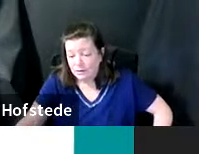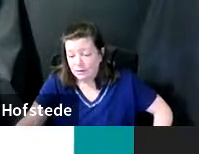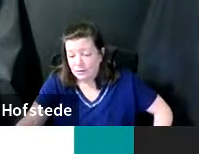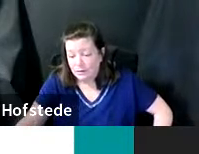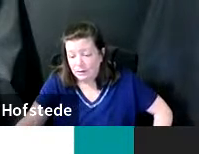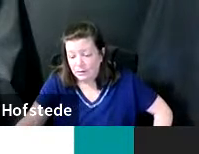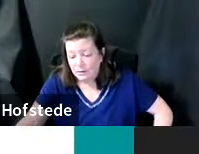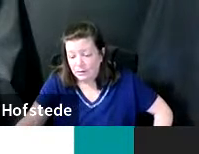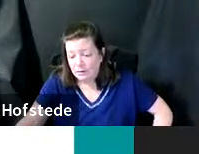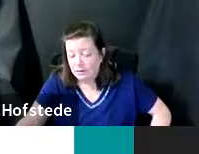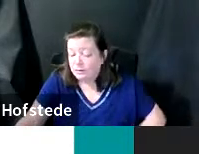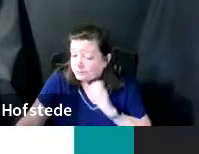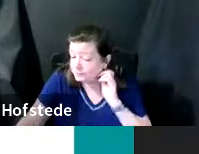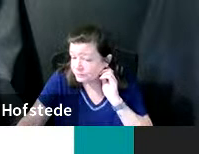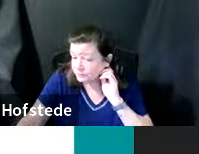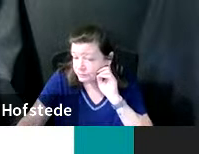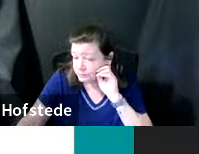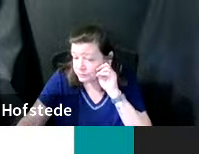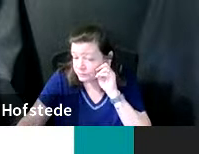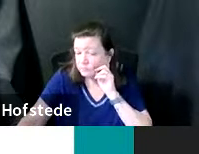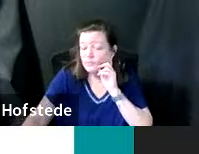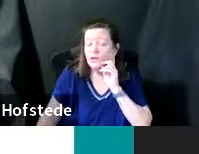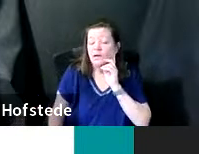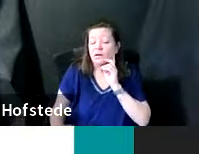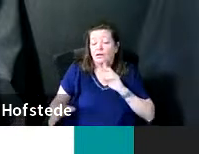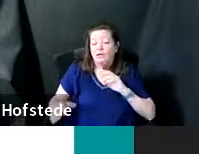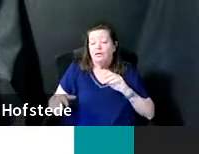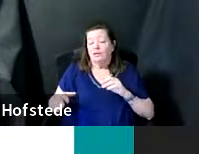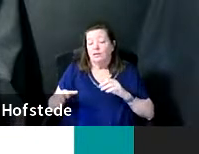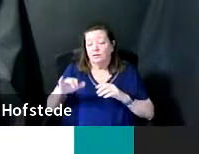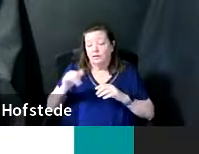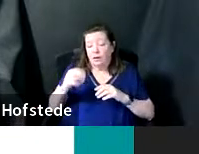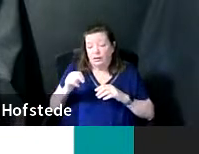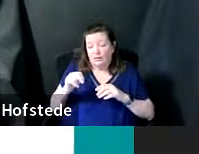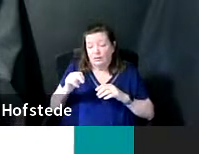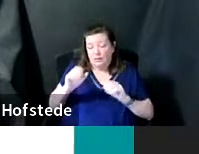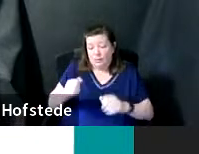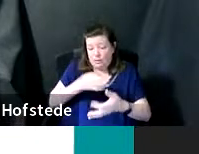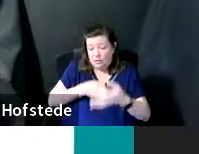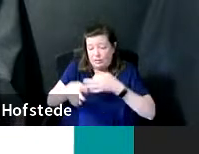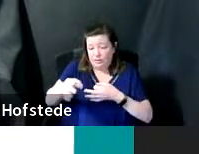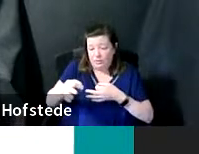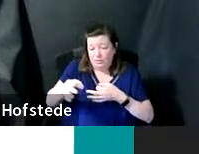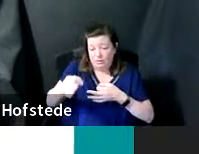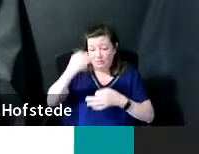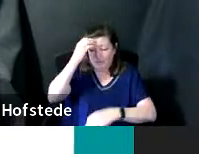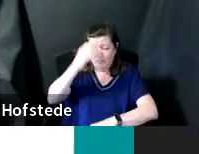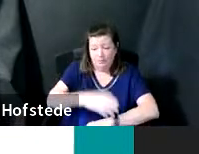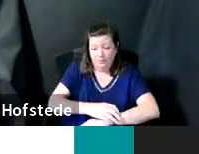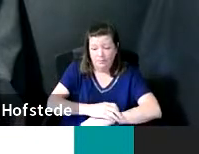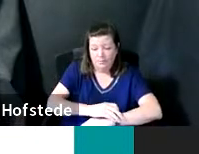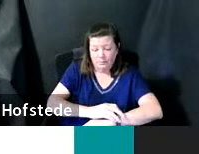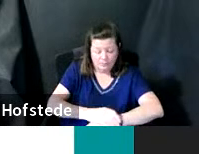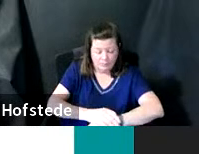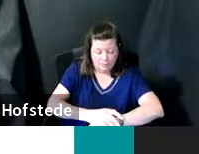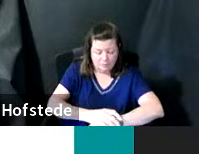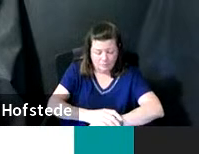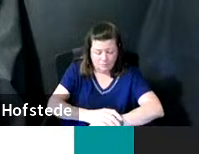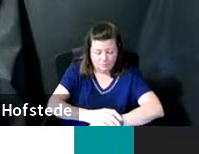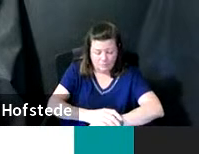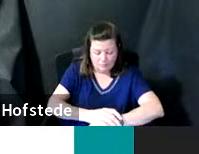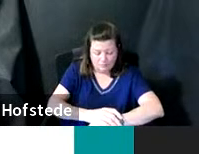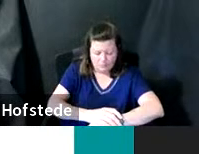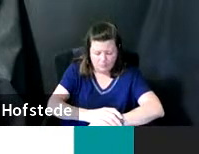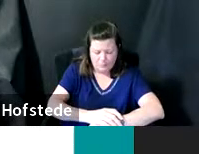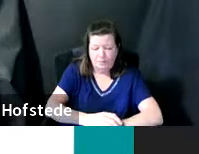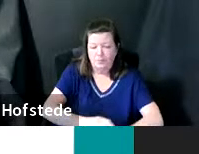to remind everyone, if you haven't had a chance to either yourself look into this or you know, provide some information